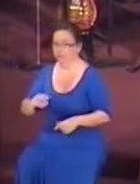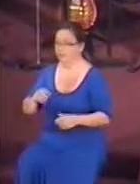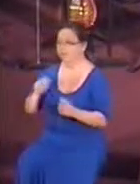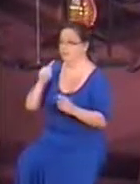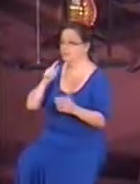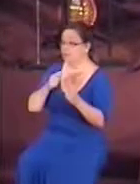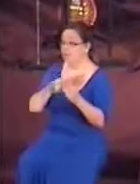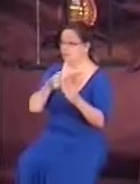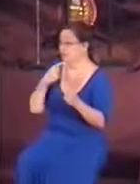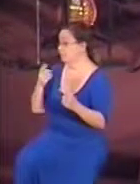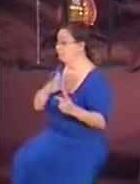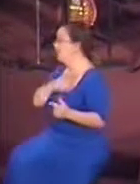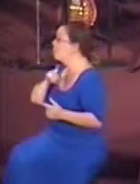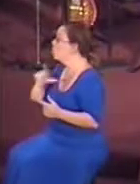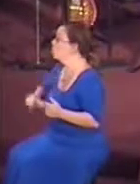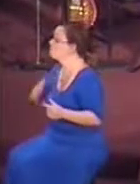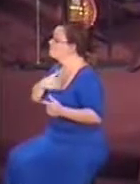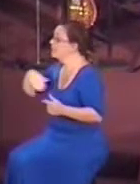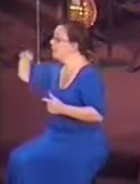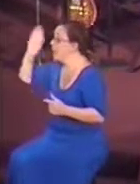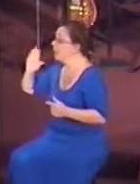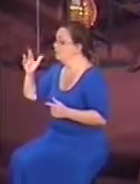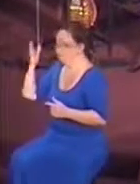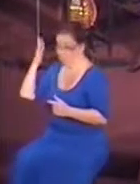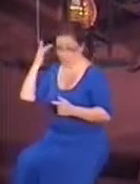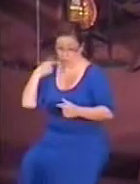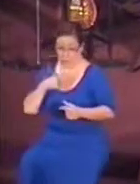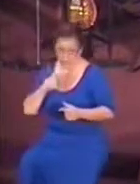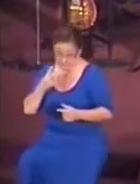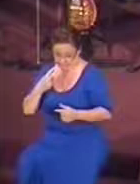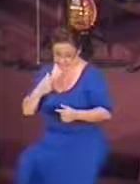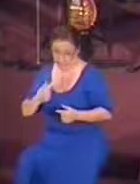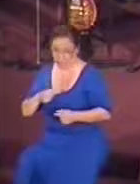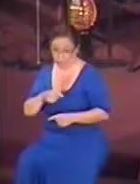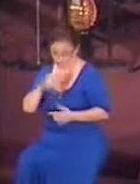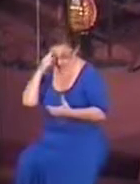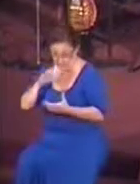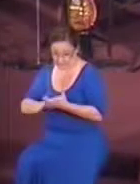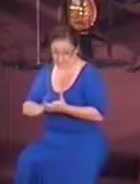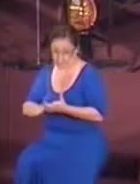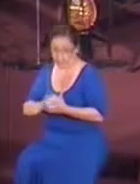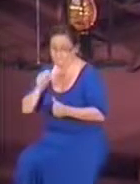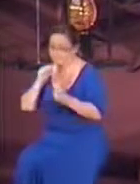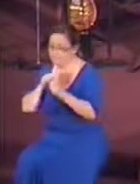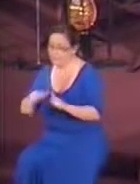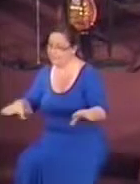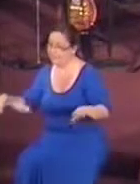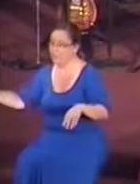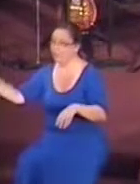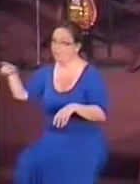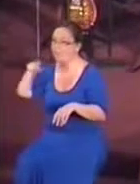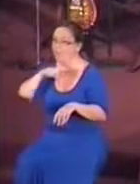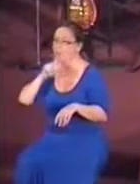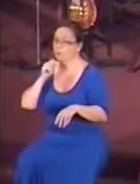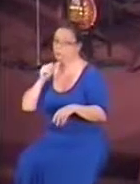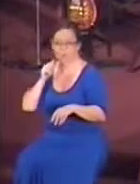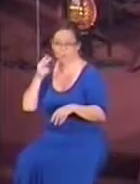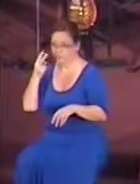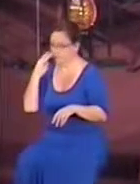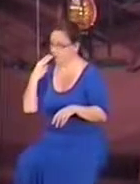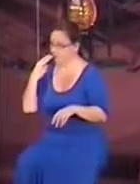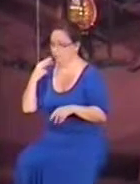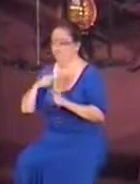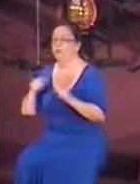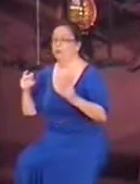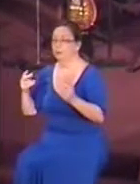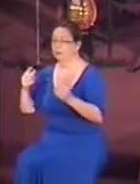God. Jesus said to him, because you have seen me, have you believed? Blessed are they who do not see,